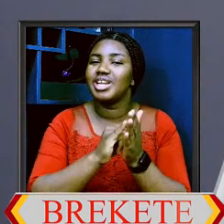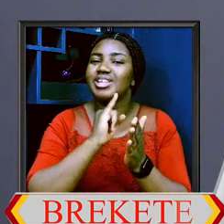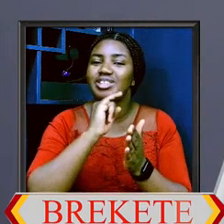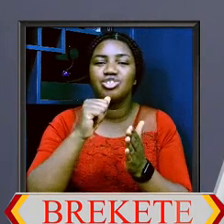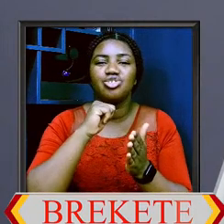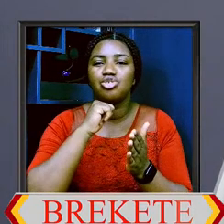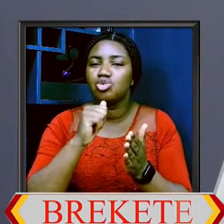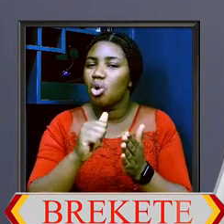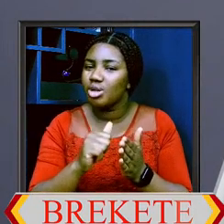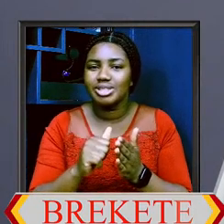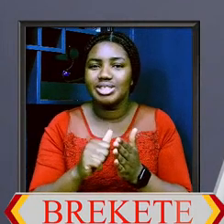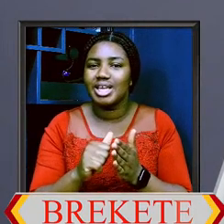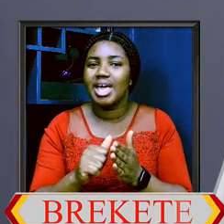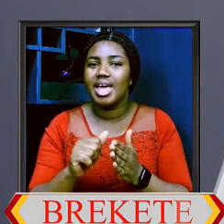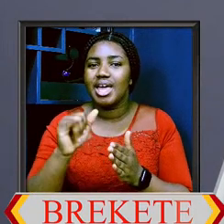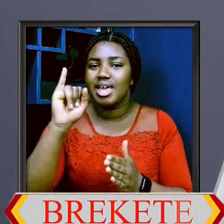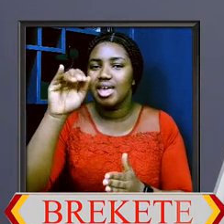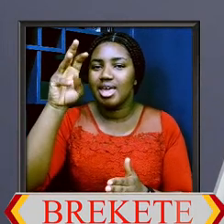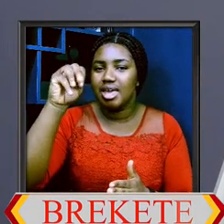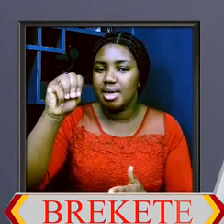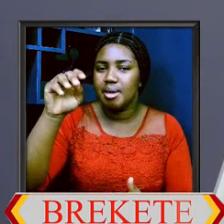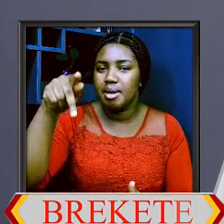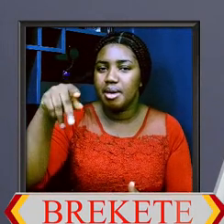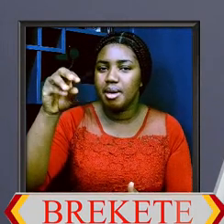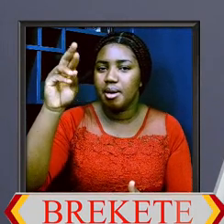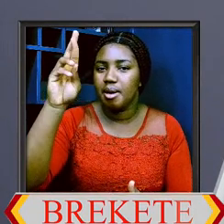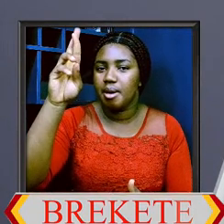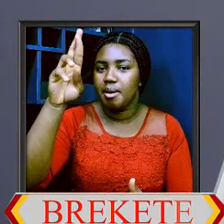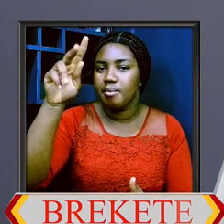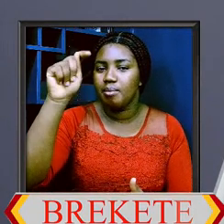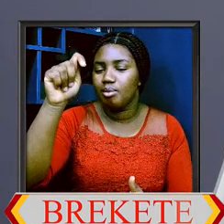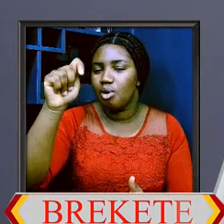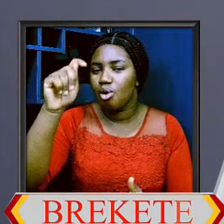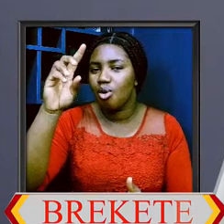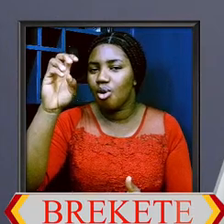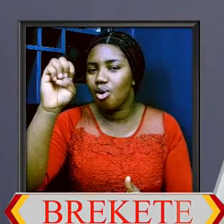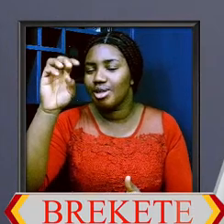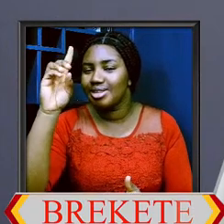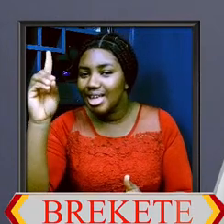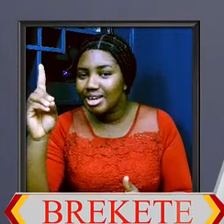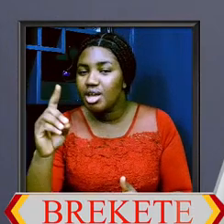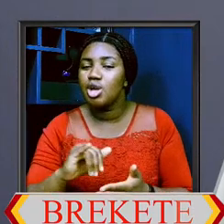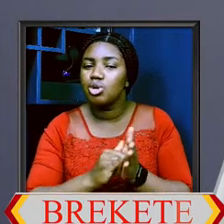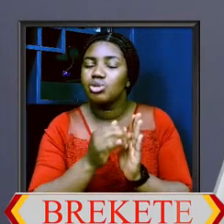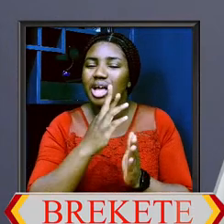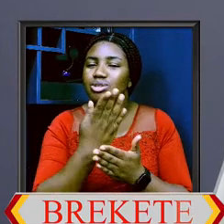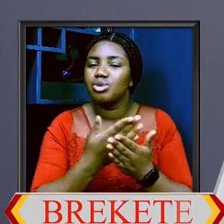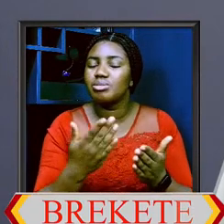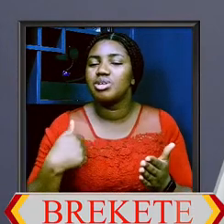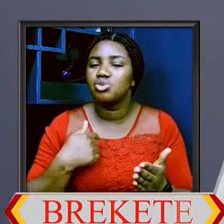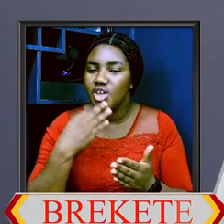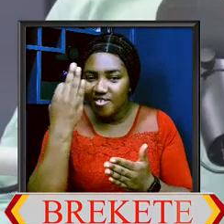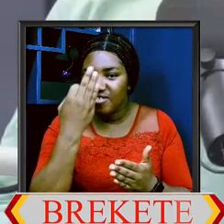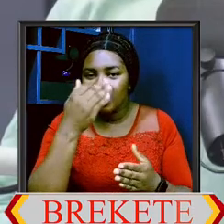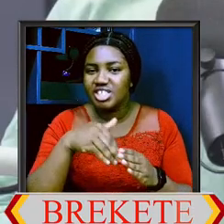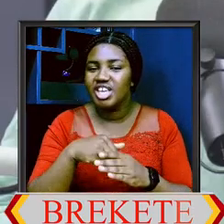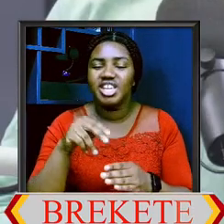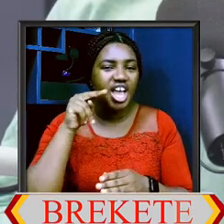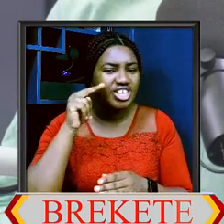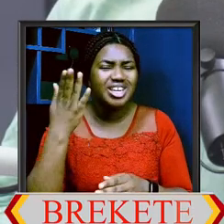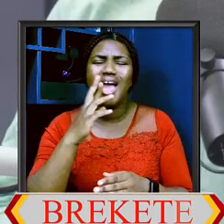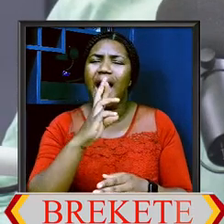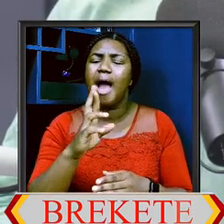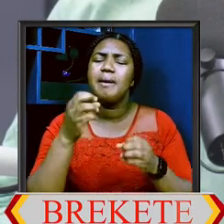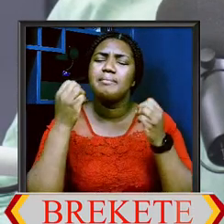not increase the price but that is those are the some of the thing we are they are facing now in Nigeria there are thousands